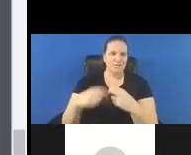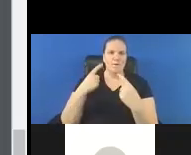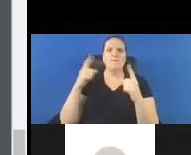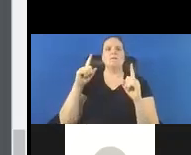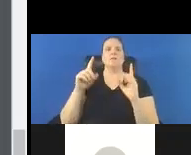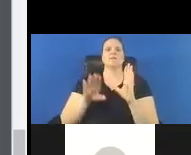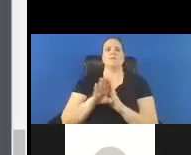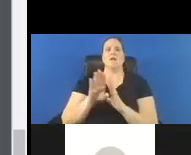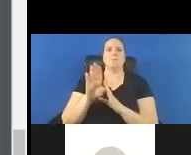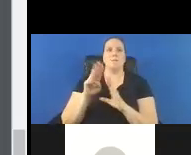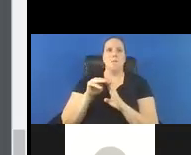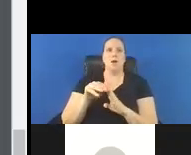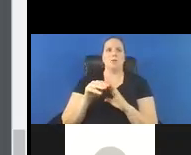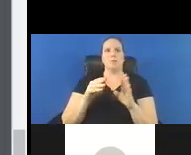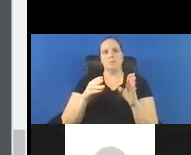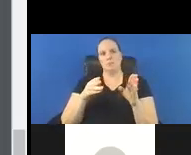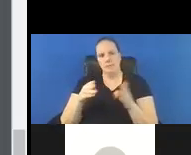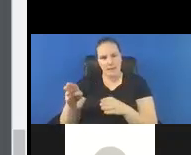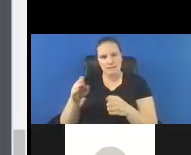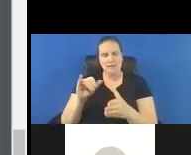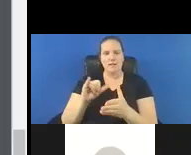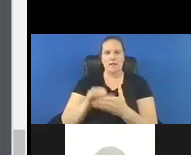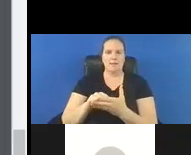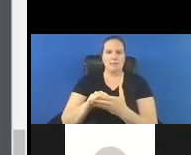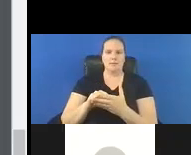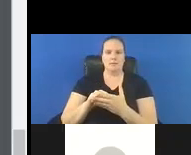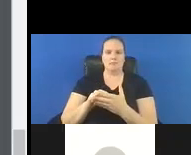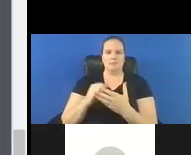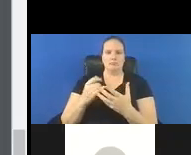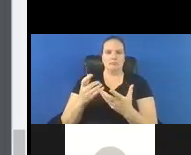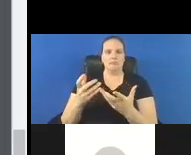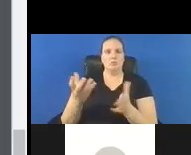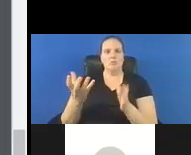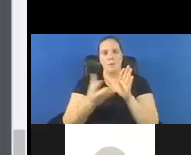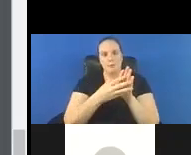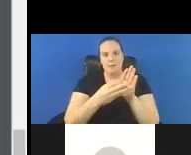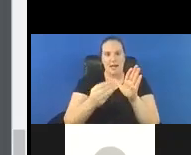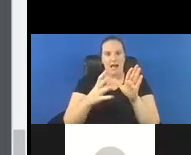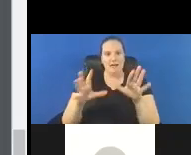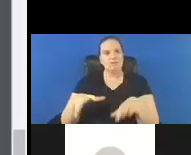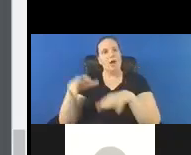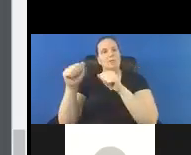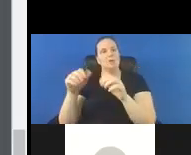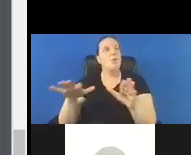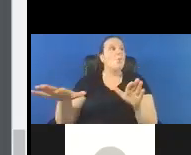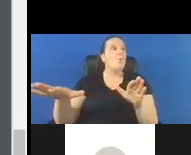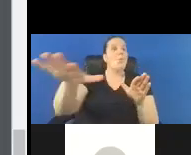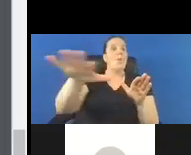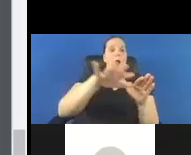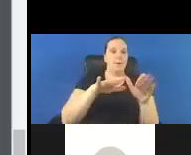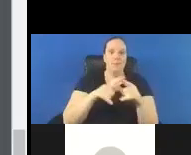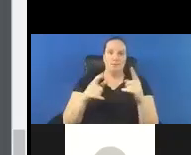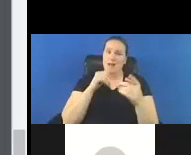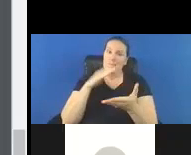develop model plans that can be replicated and would be adopted widely. So it's not a bad idea, but it might not get a ton